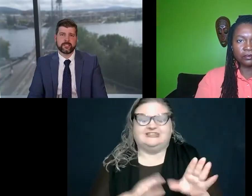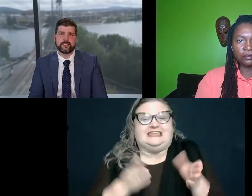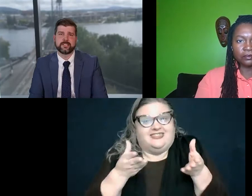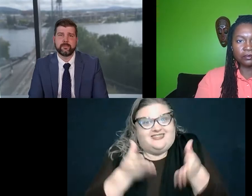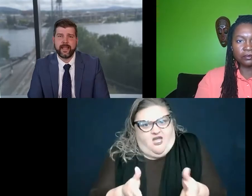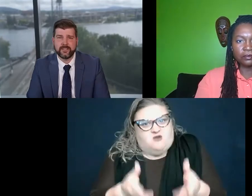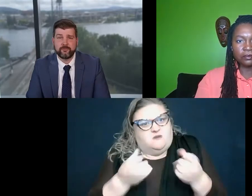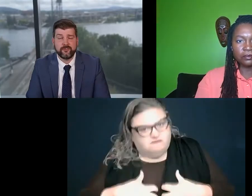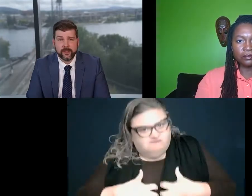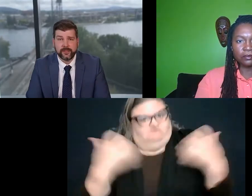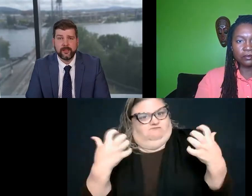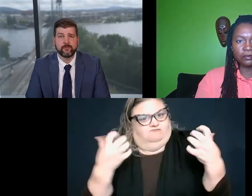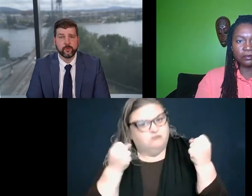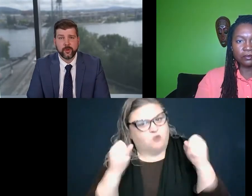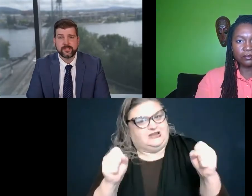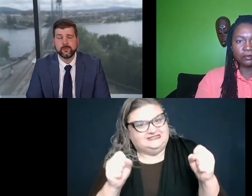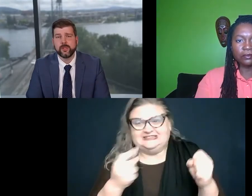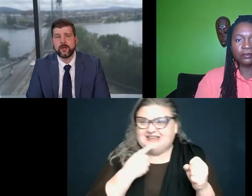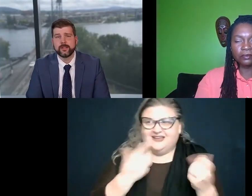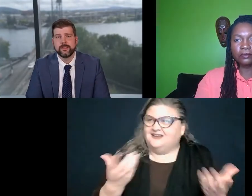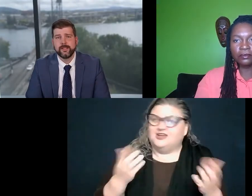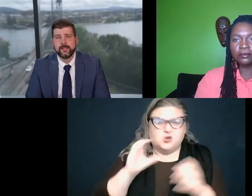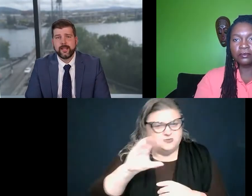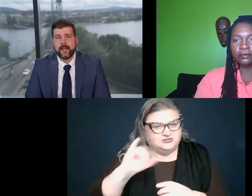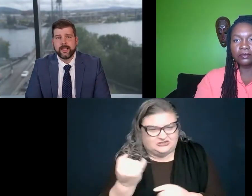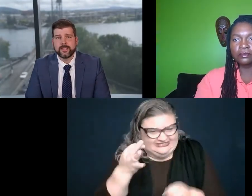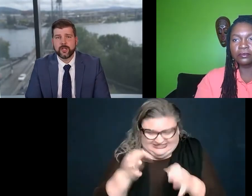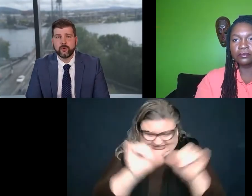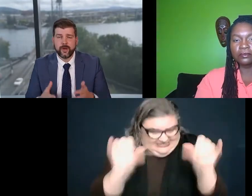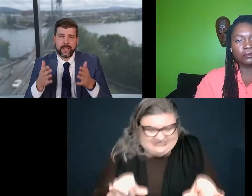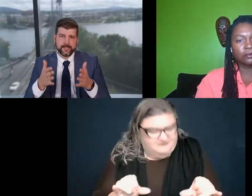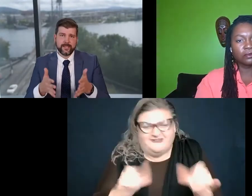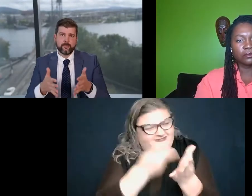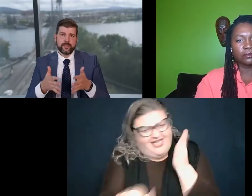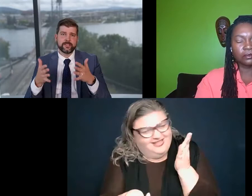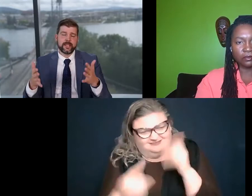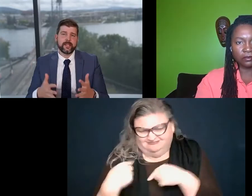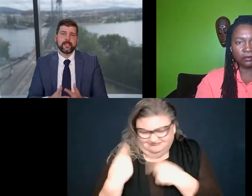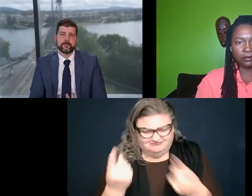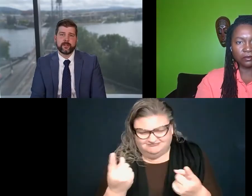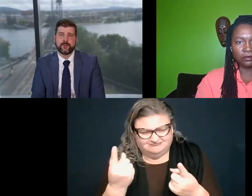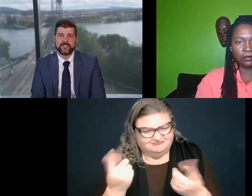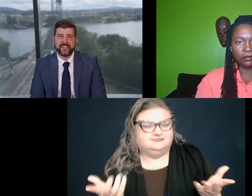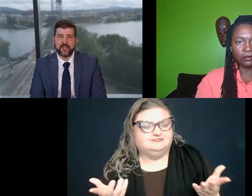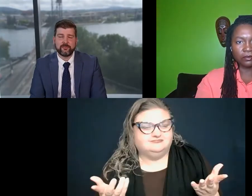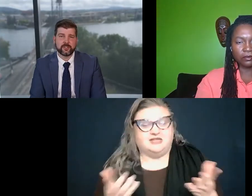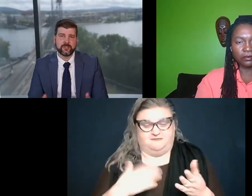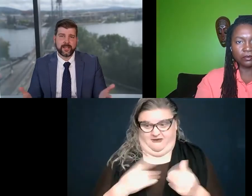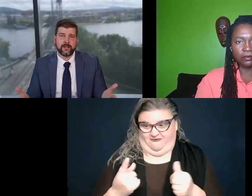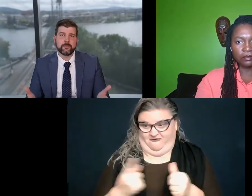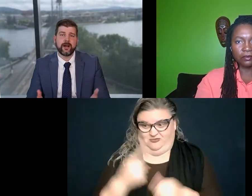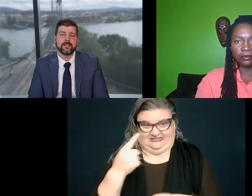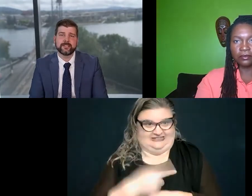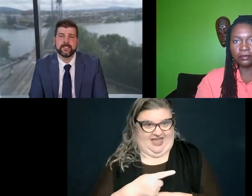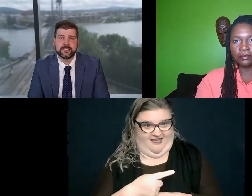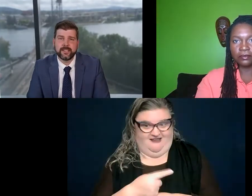criminal justice system, have failed them for way too long. And so what I did within 10 days of my first day in office was